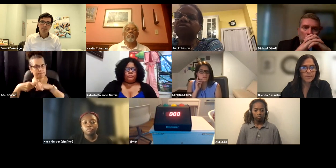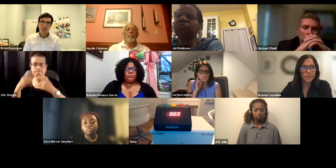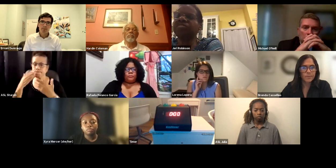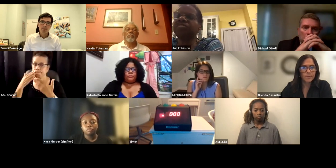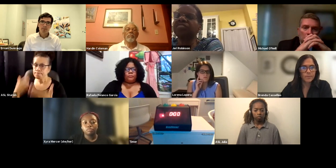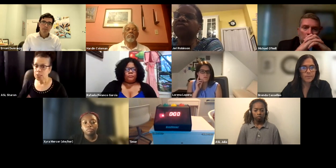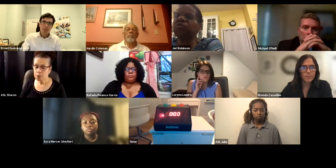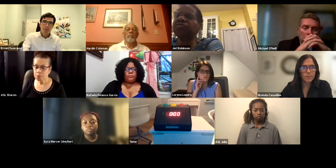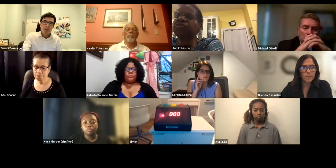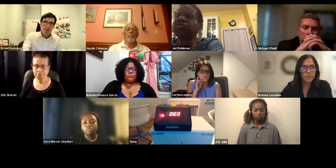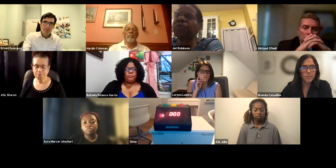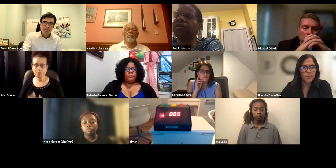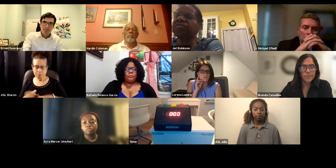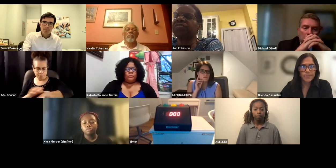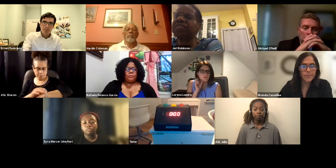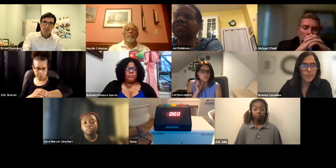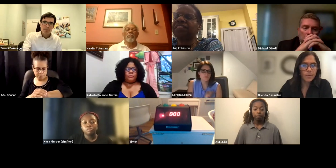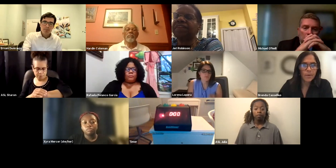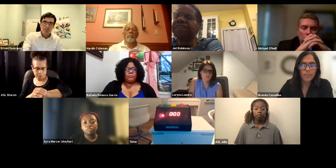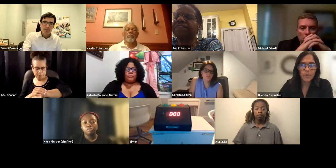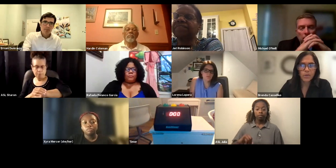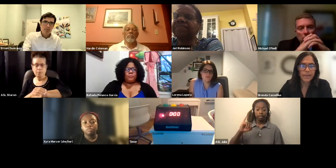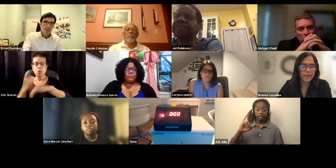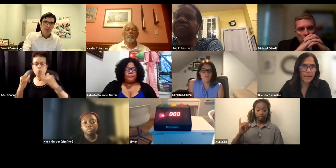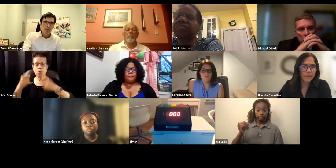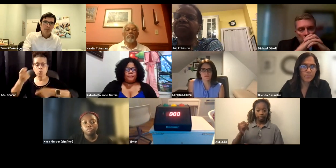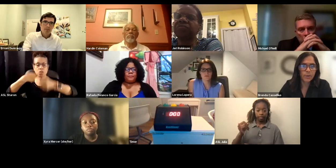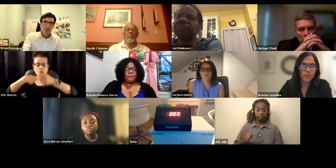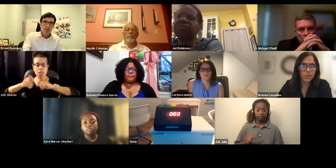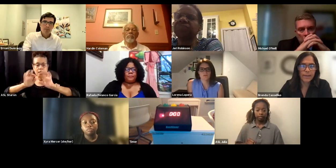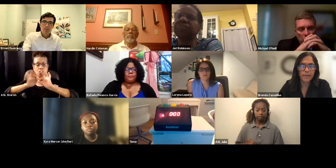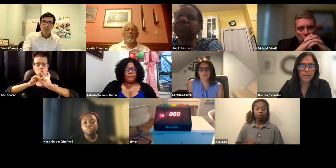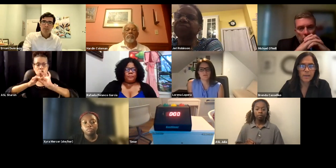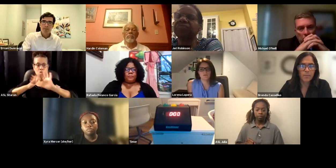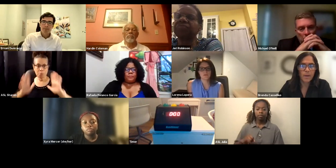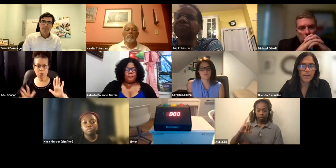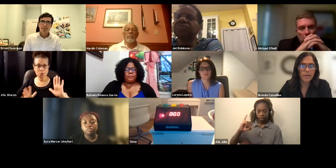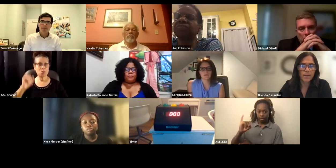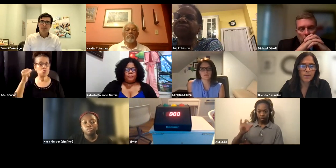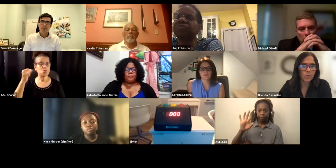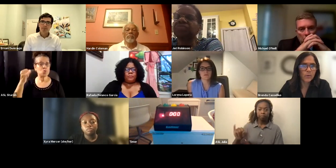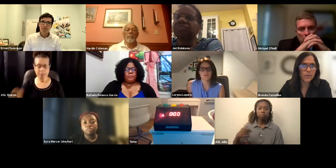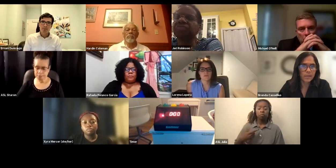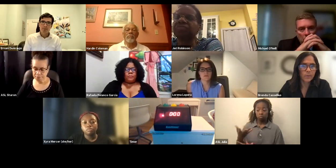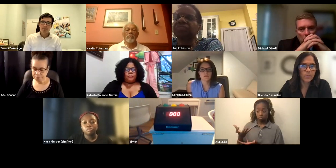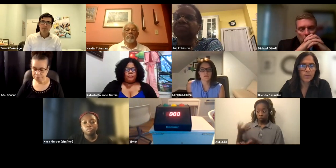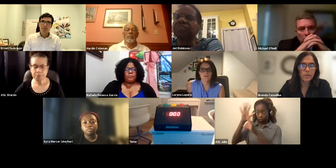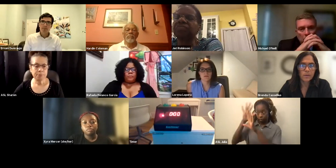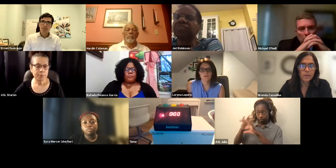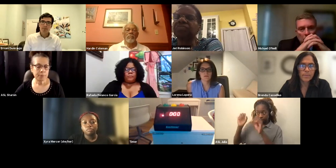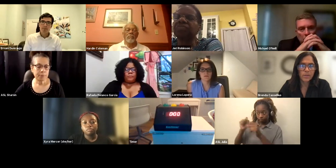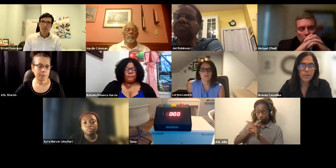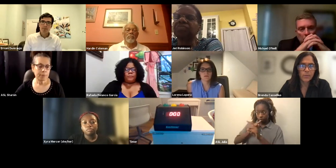thank you superintendent did you want to respond i appreciate that push and on october 6 we